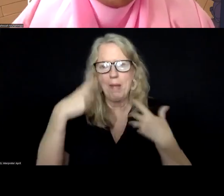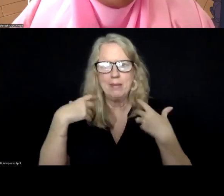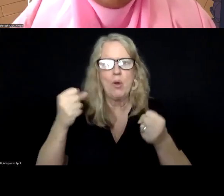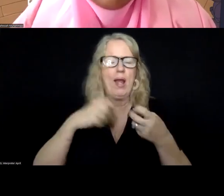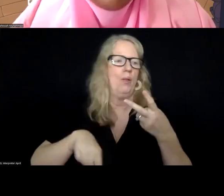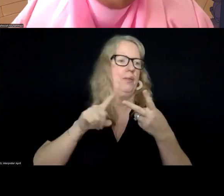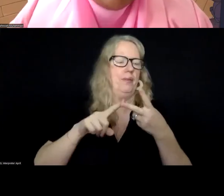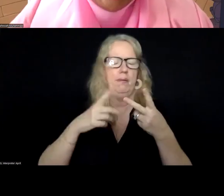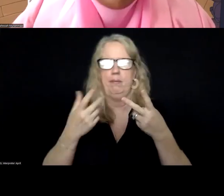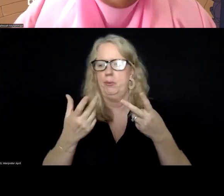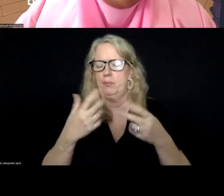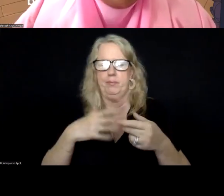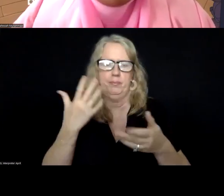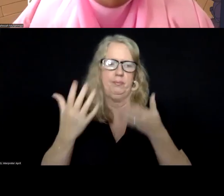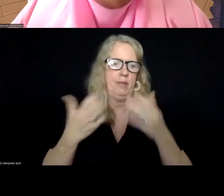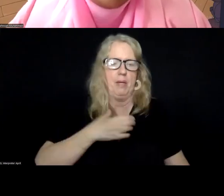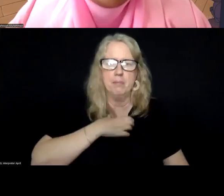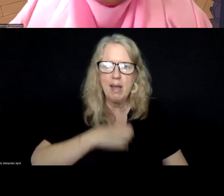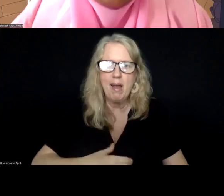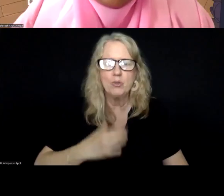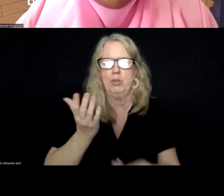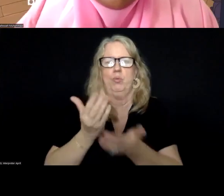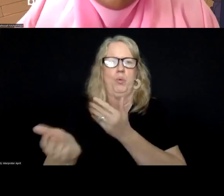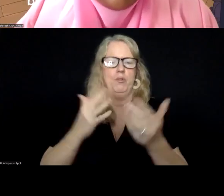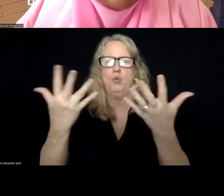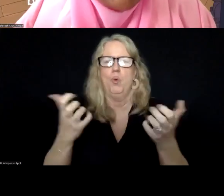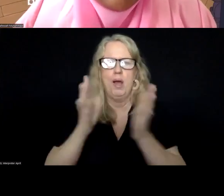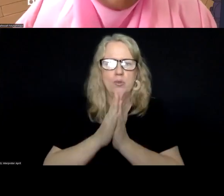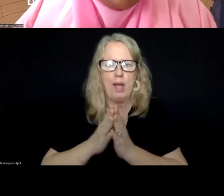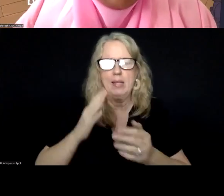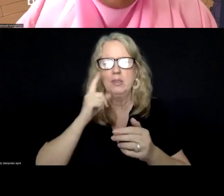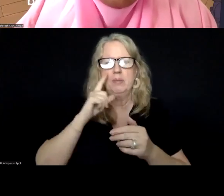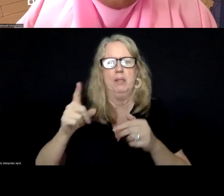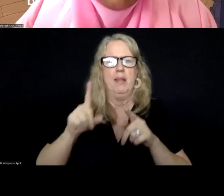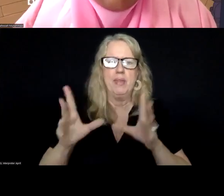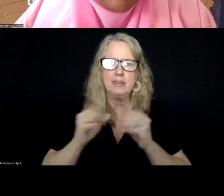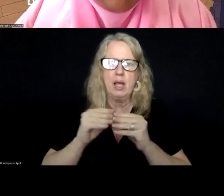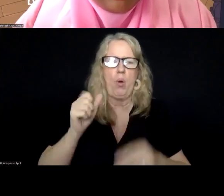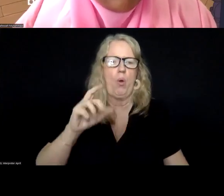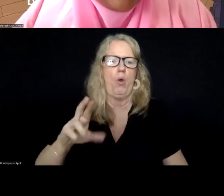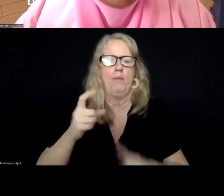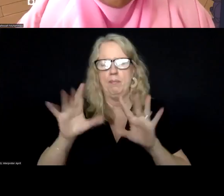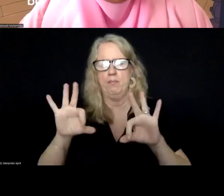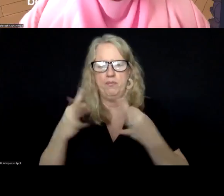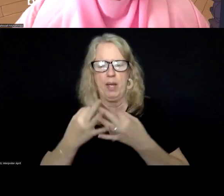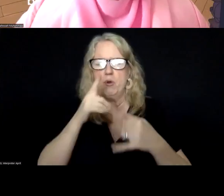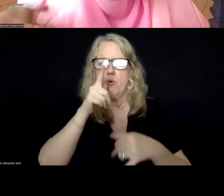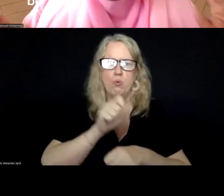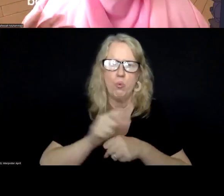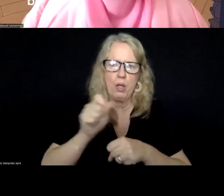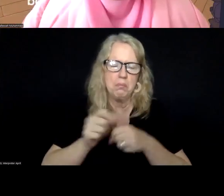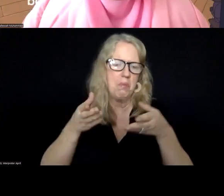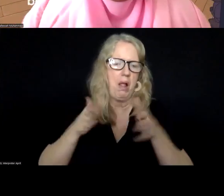be around you might be hungry, whatever you want to ask that you would typically see in a session or from a family that you work with. So I'll